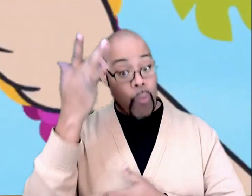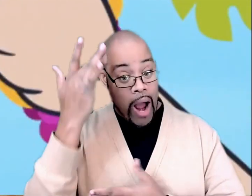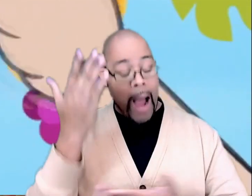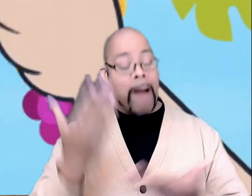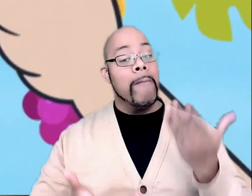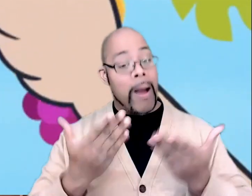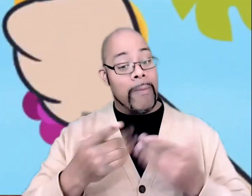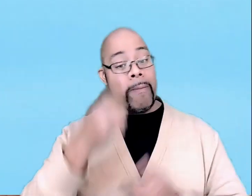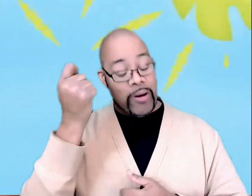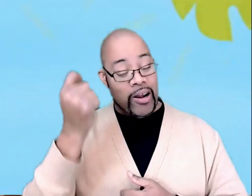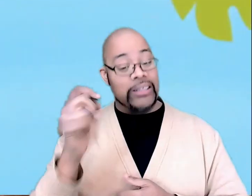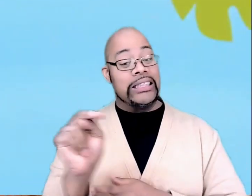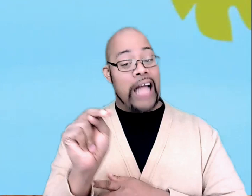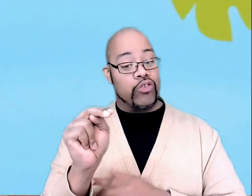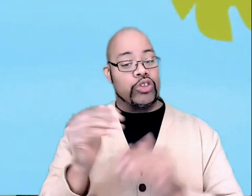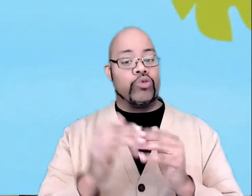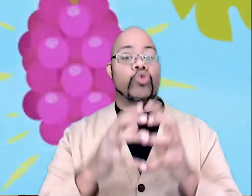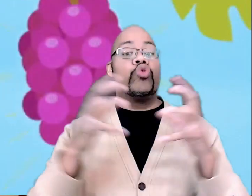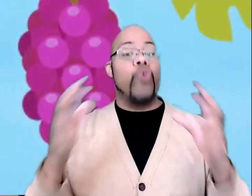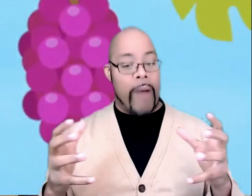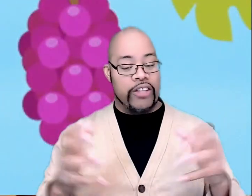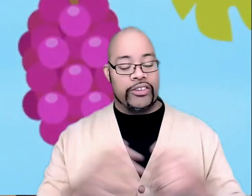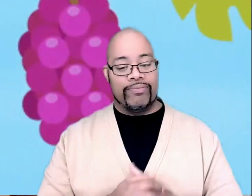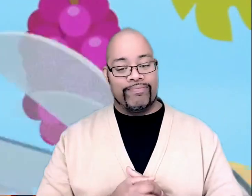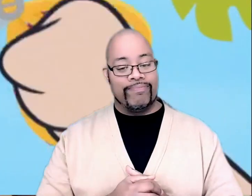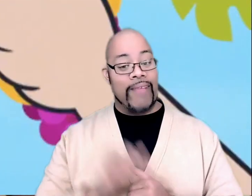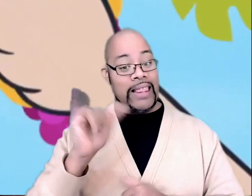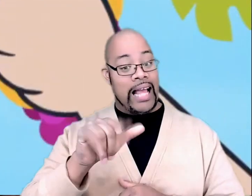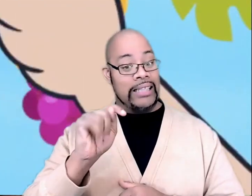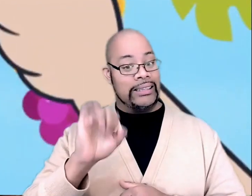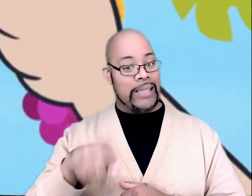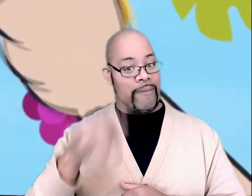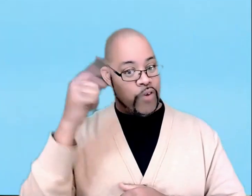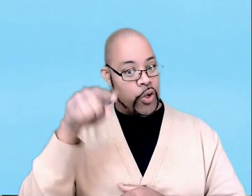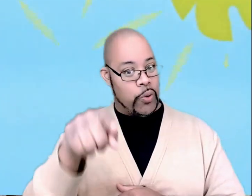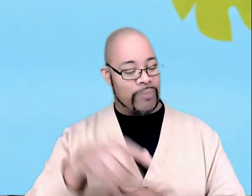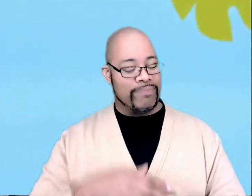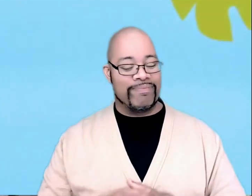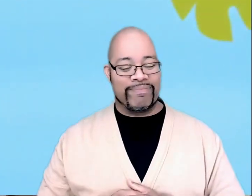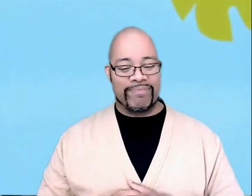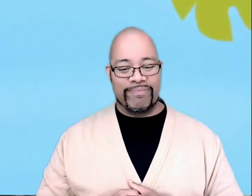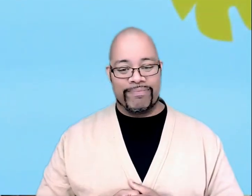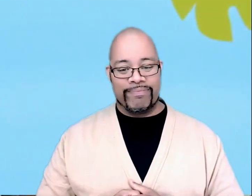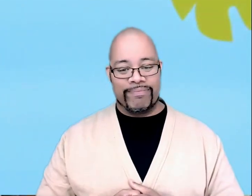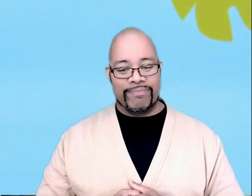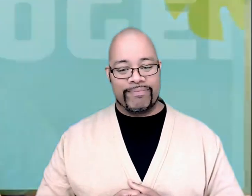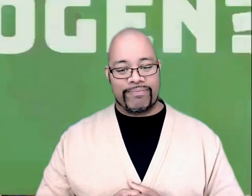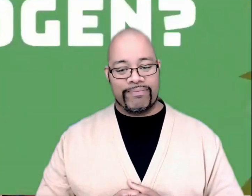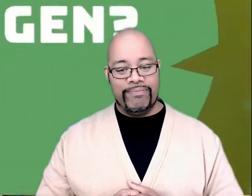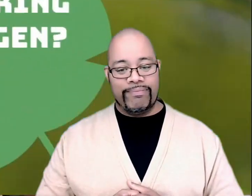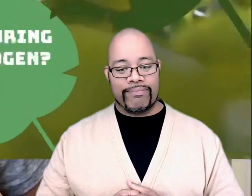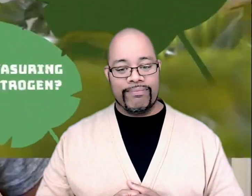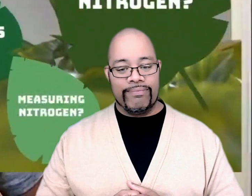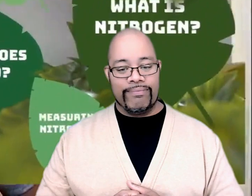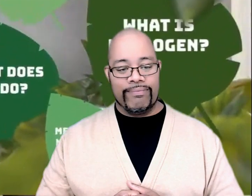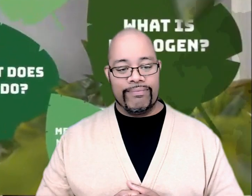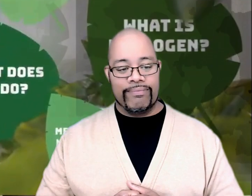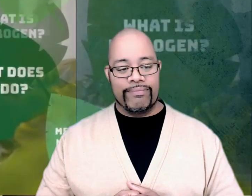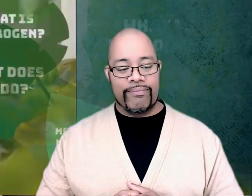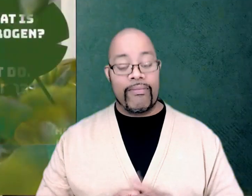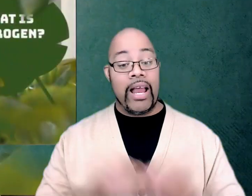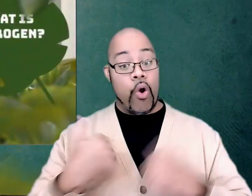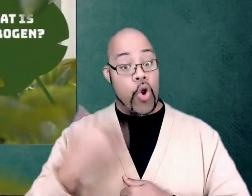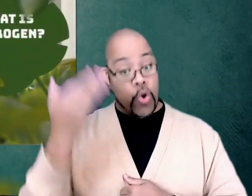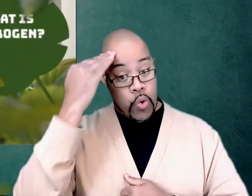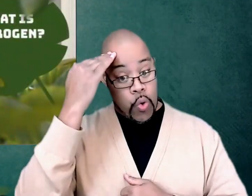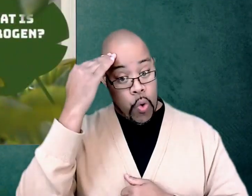or produce. And most of the times it's because there's too much nitrogen in your fertilizers. So, pro tip for you guys. Okay, so